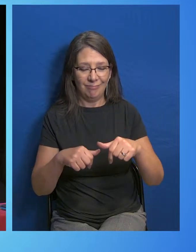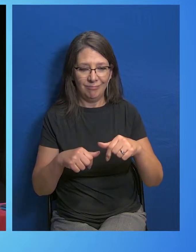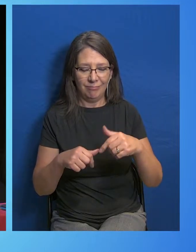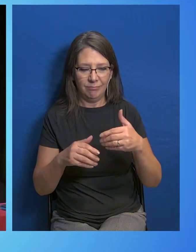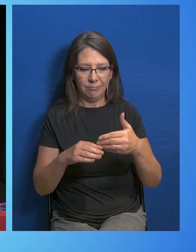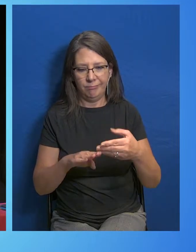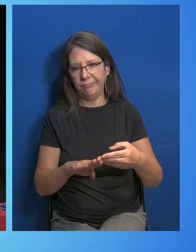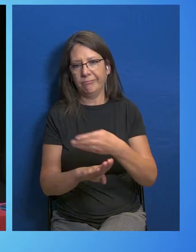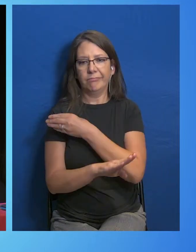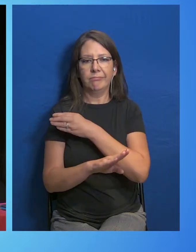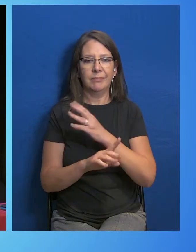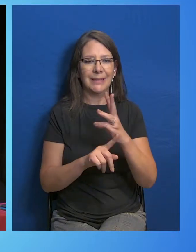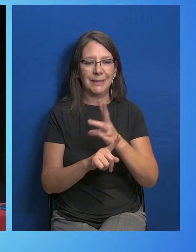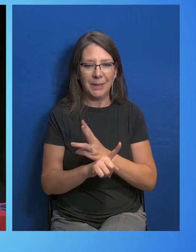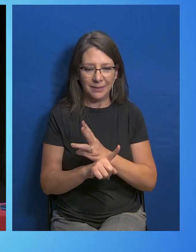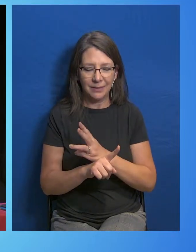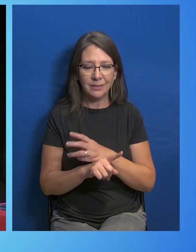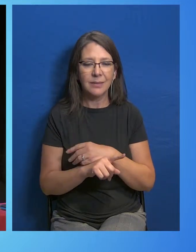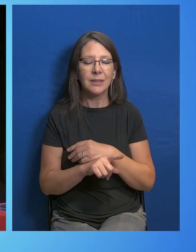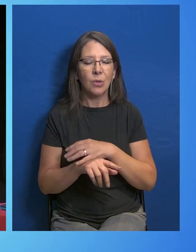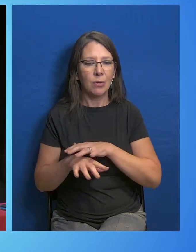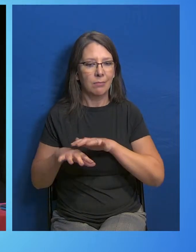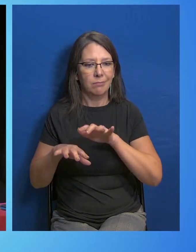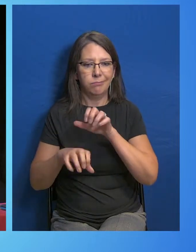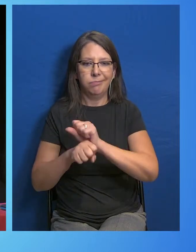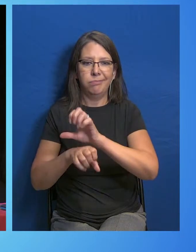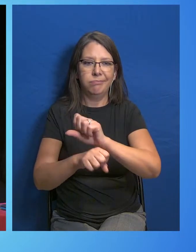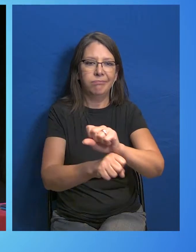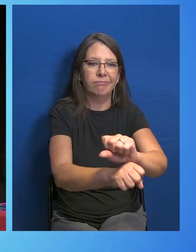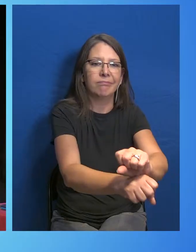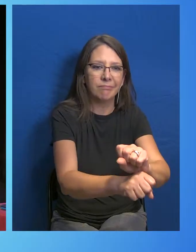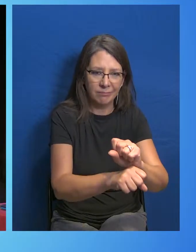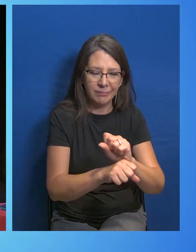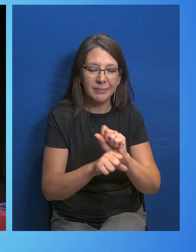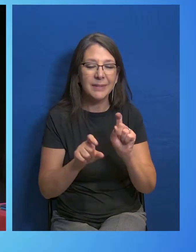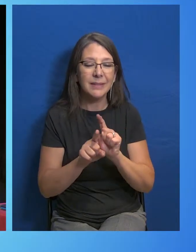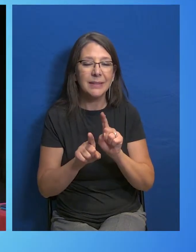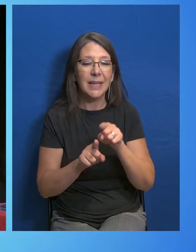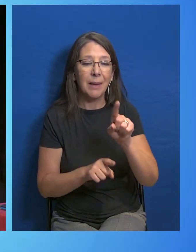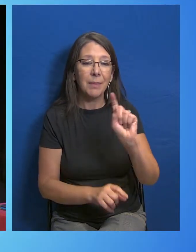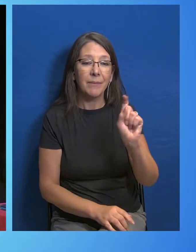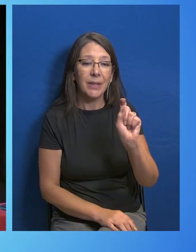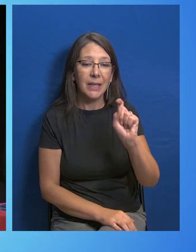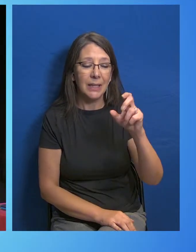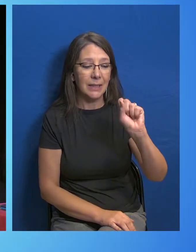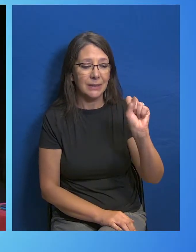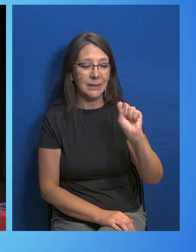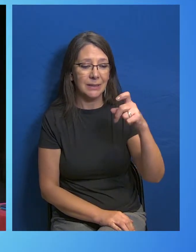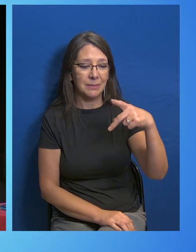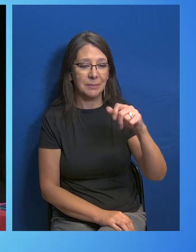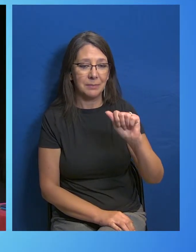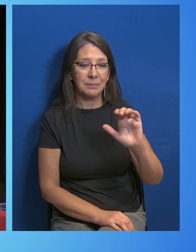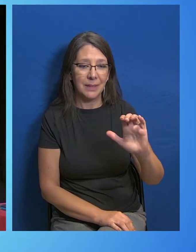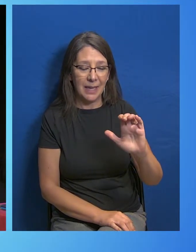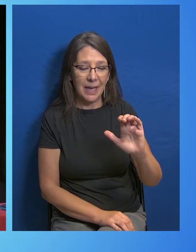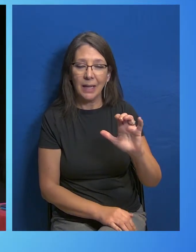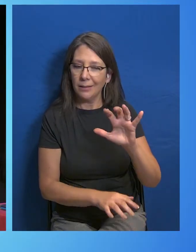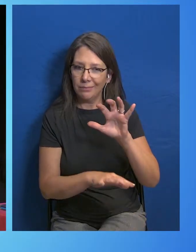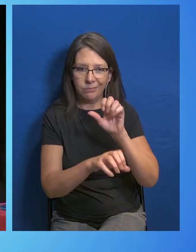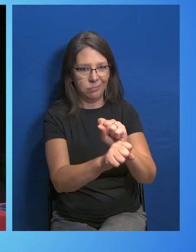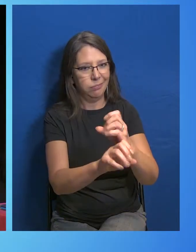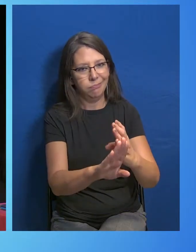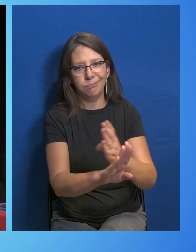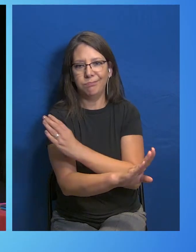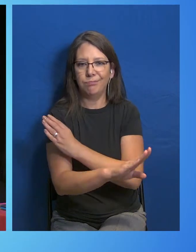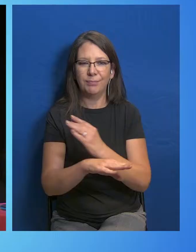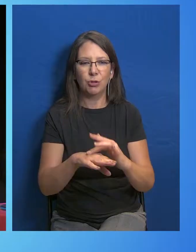well as in Phoenix at the SPAC. So we could change that date, but just a heads up,